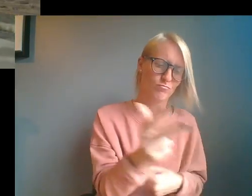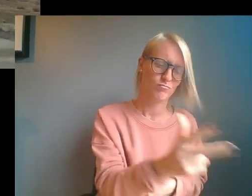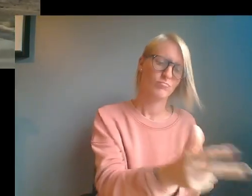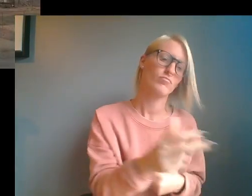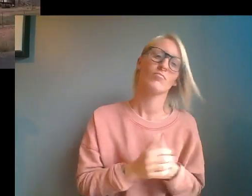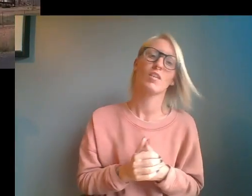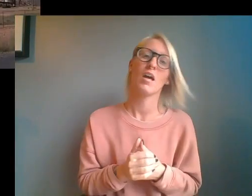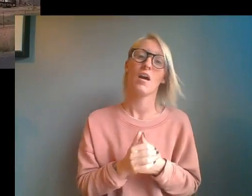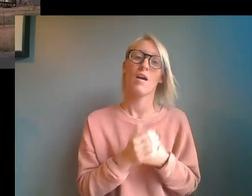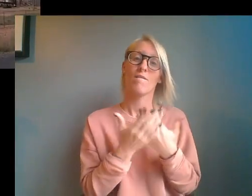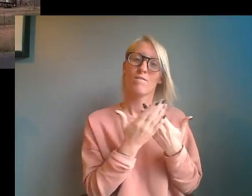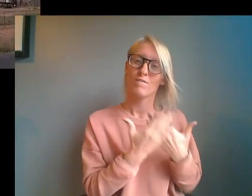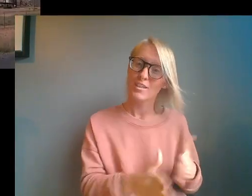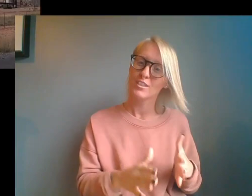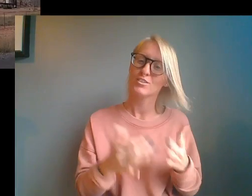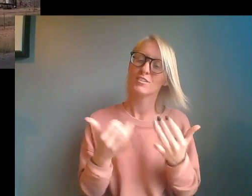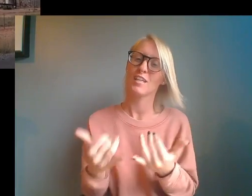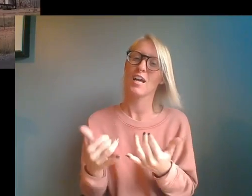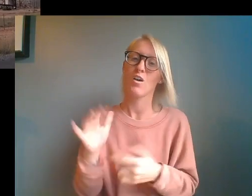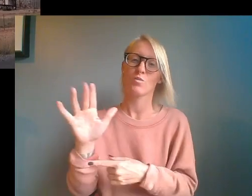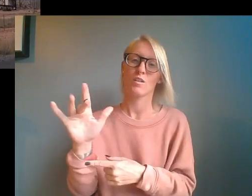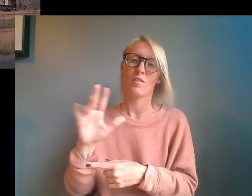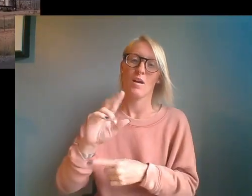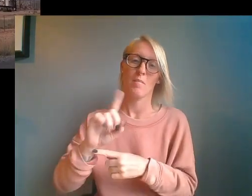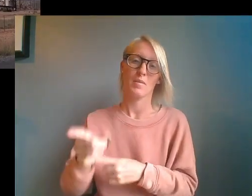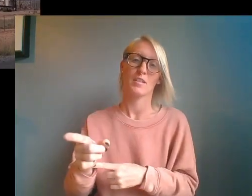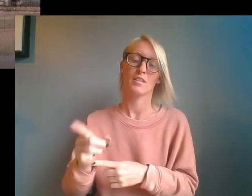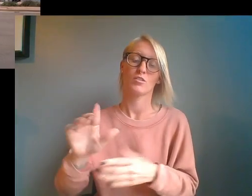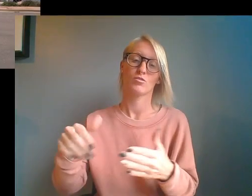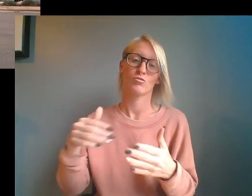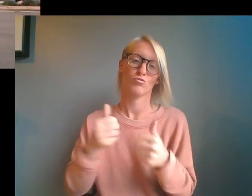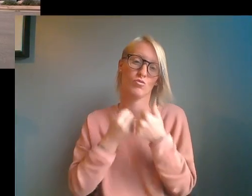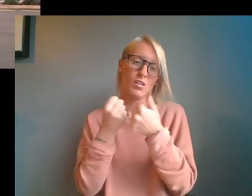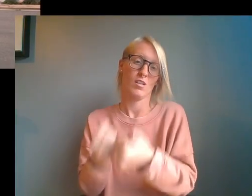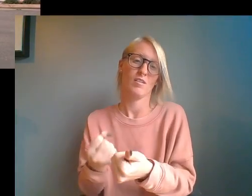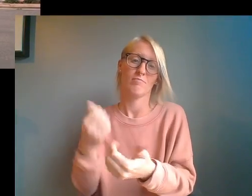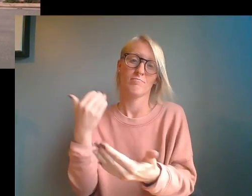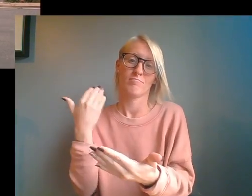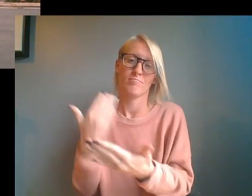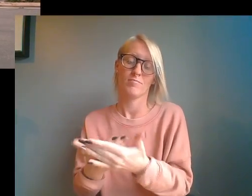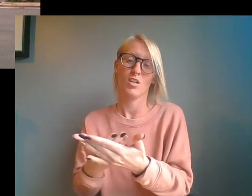From there was about a 25-minute drive to our next stop in Winslow.